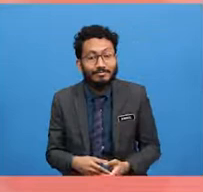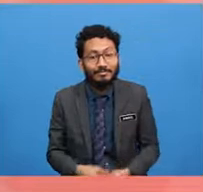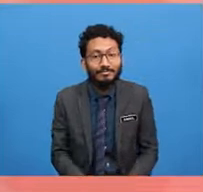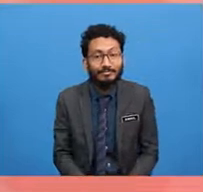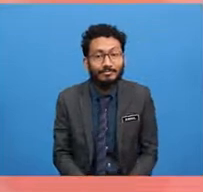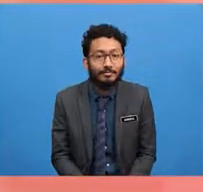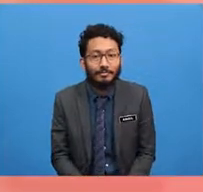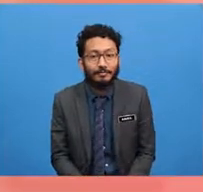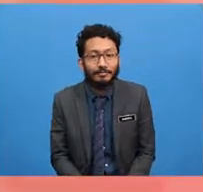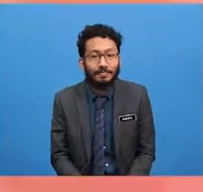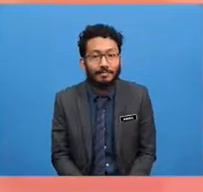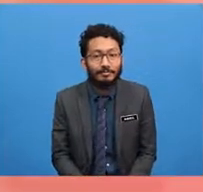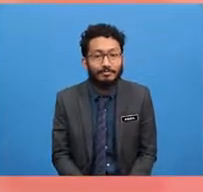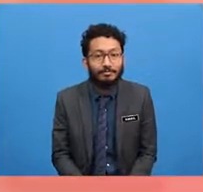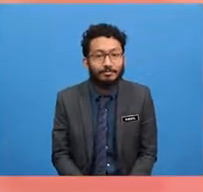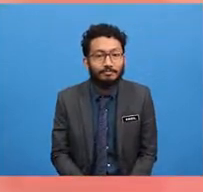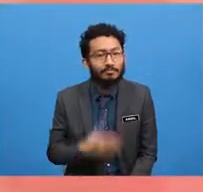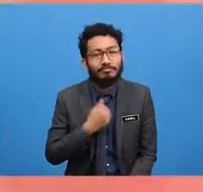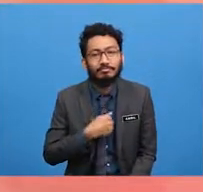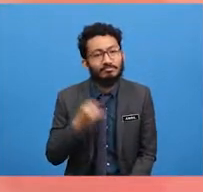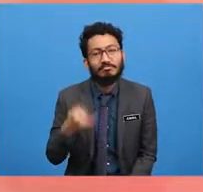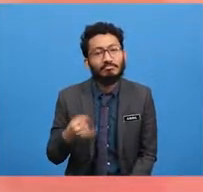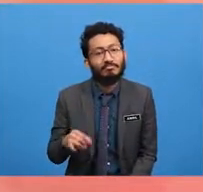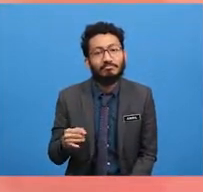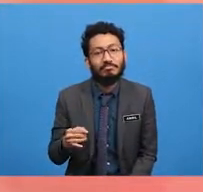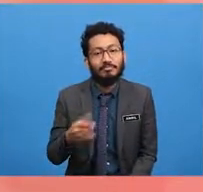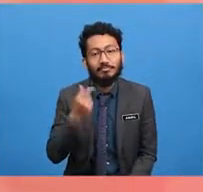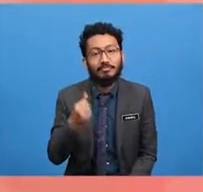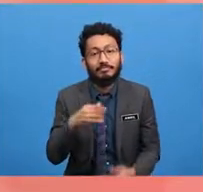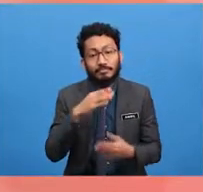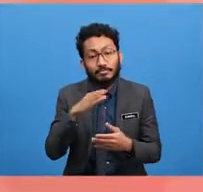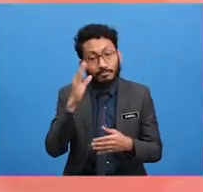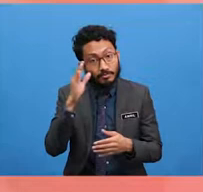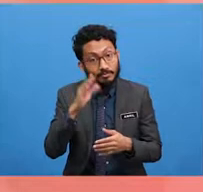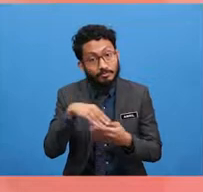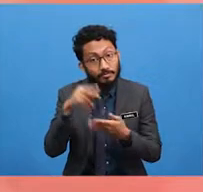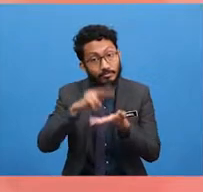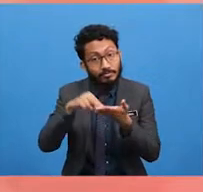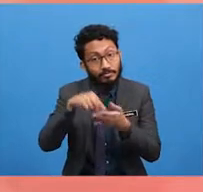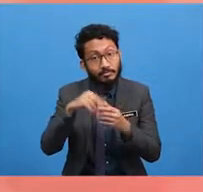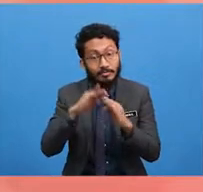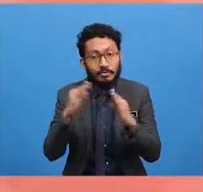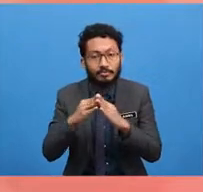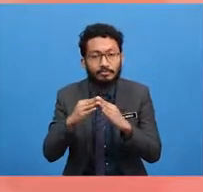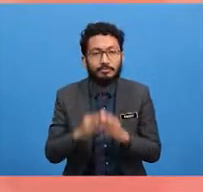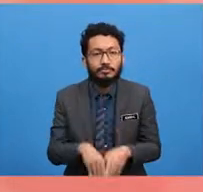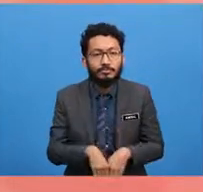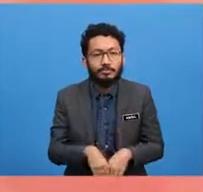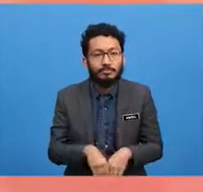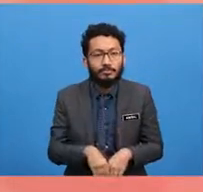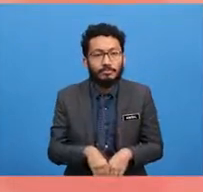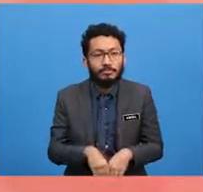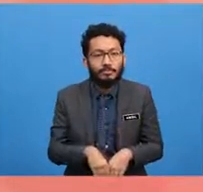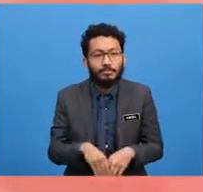in town. Would you rather spend a long weekend in London or in a village in